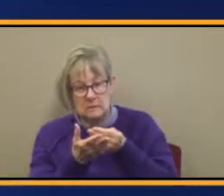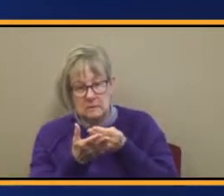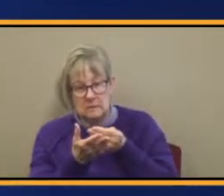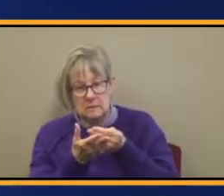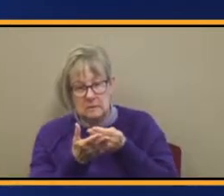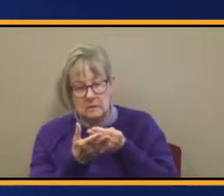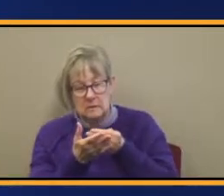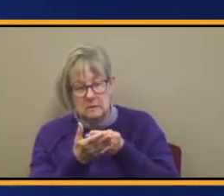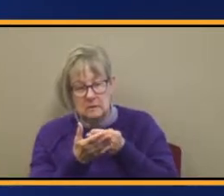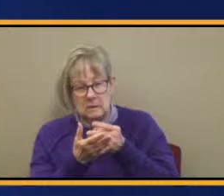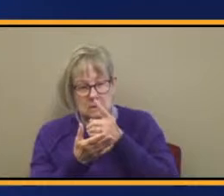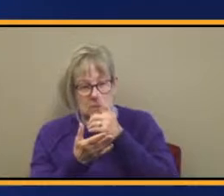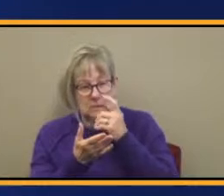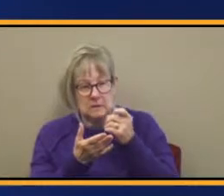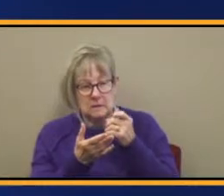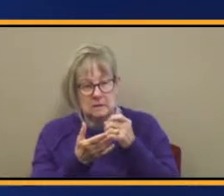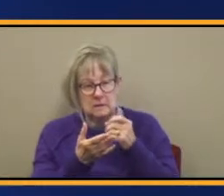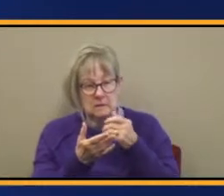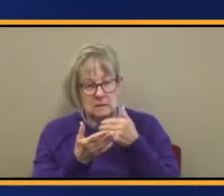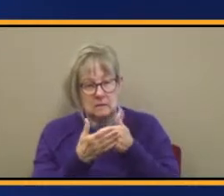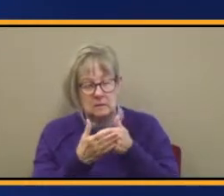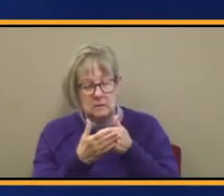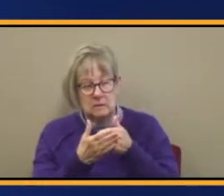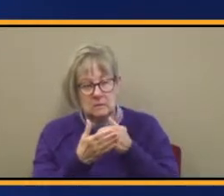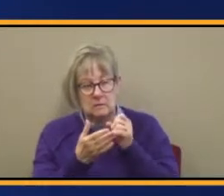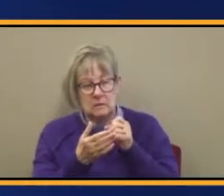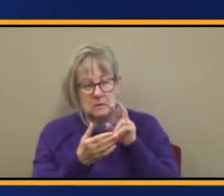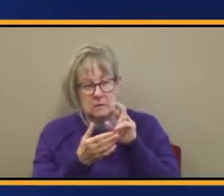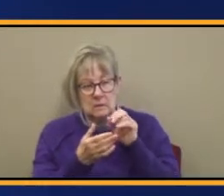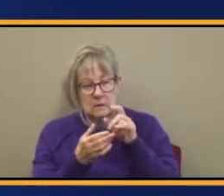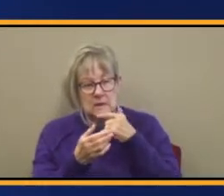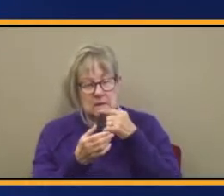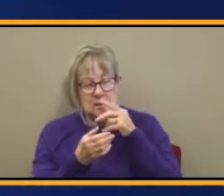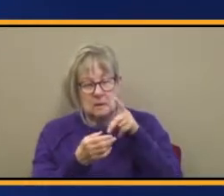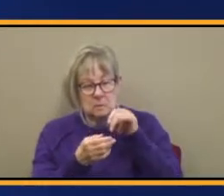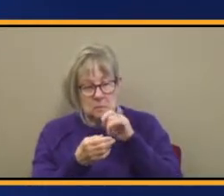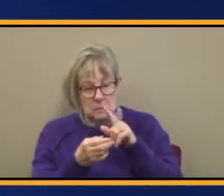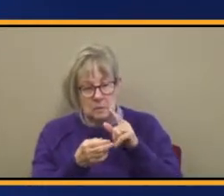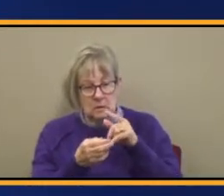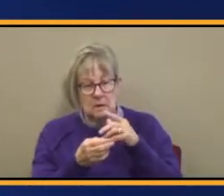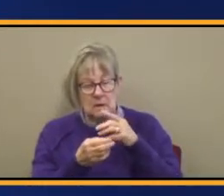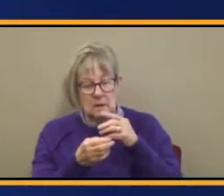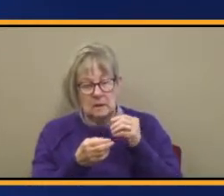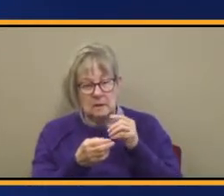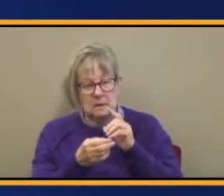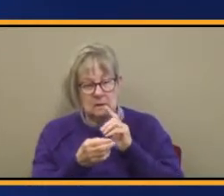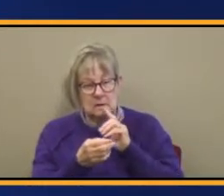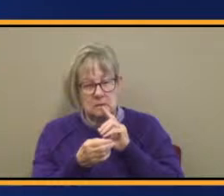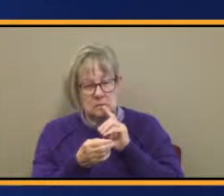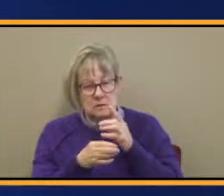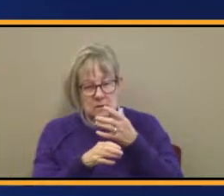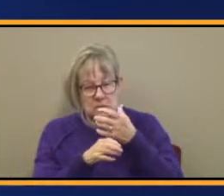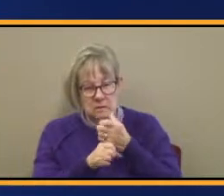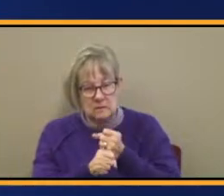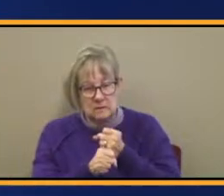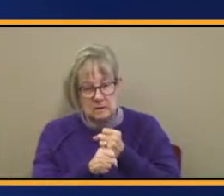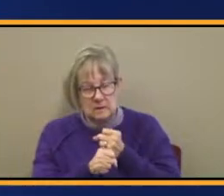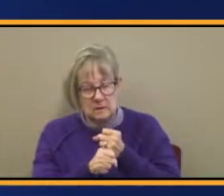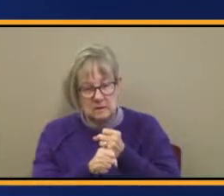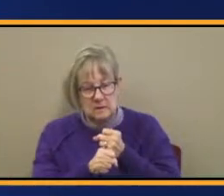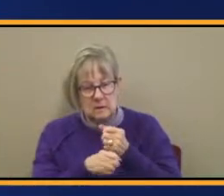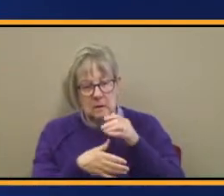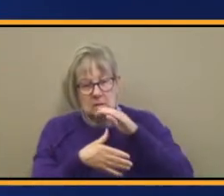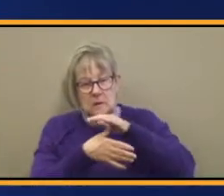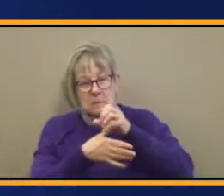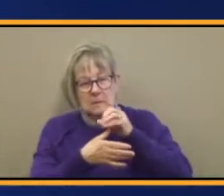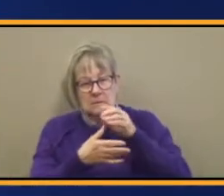know, he closes the Granby Pool, for example, the Nation's Tobin Pool, and really getting a top-of-line